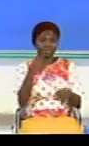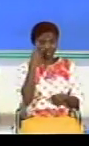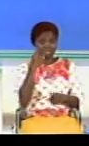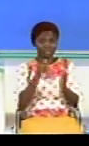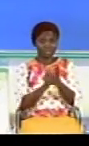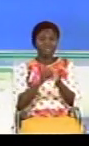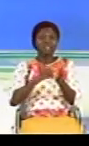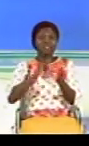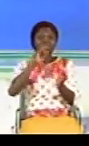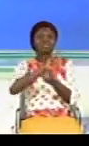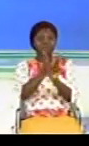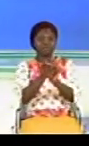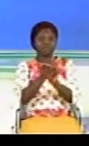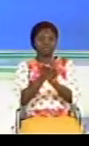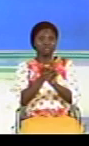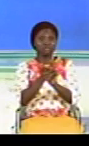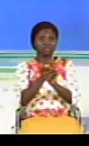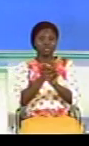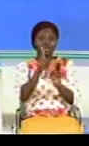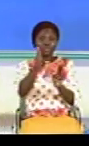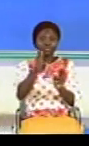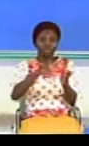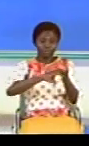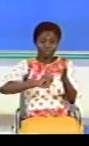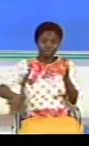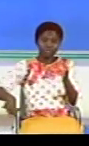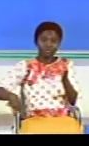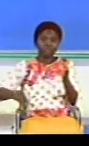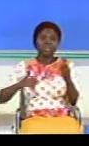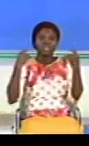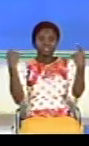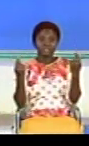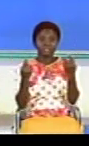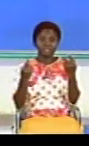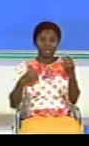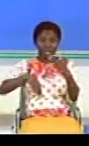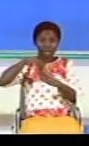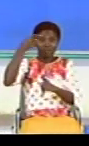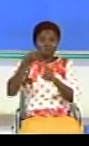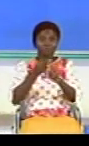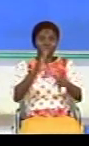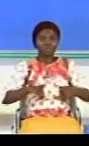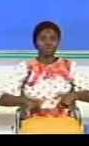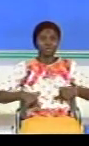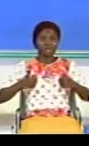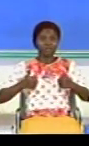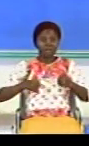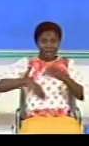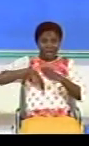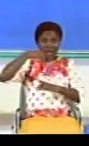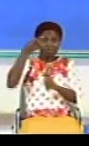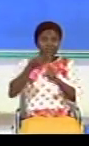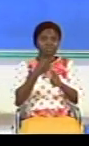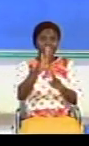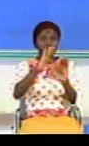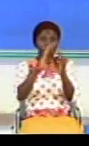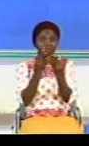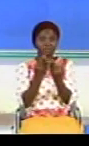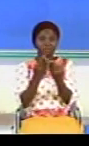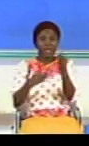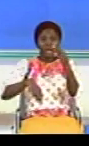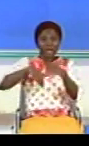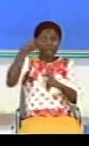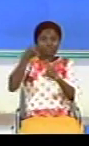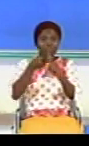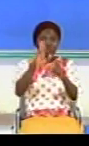away iniquity from your life, from your family, from your tabernacle.